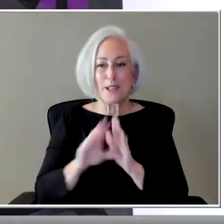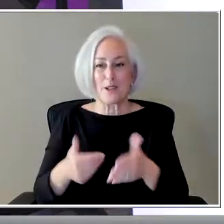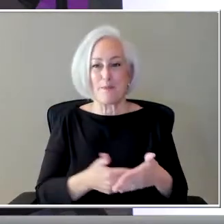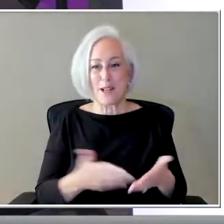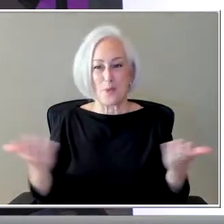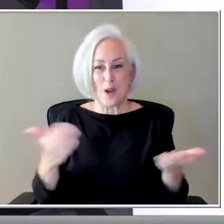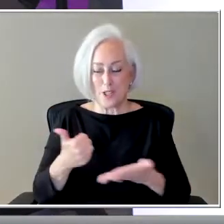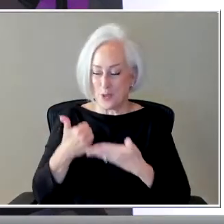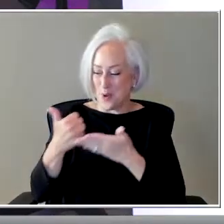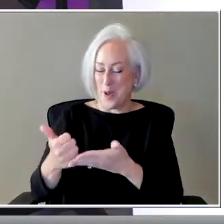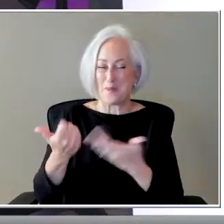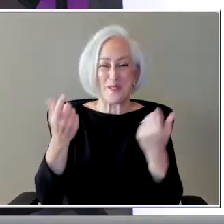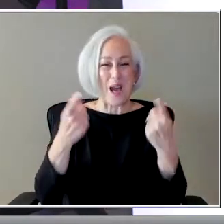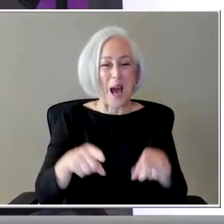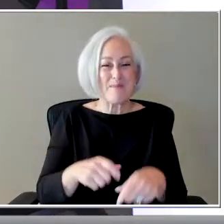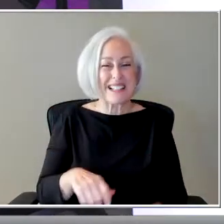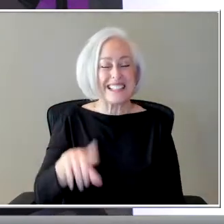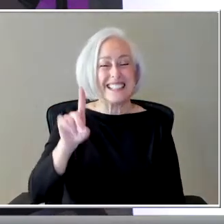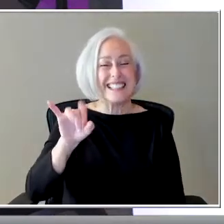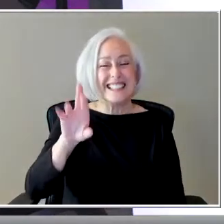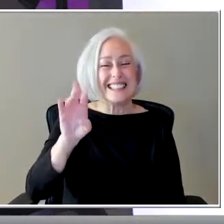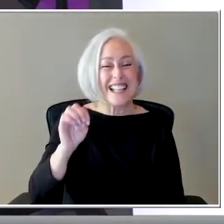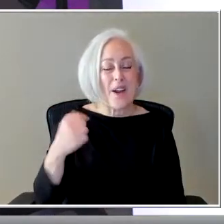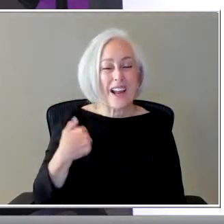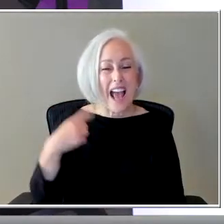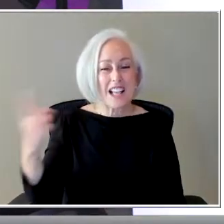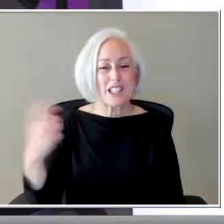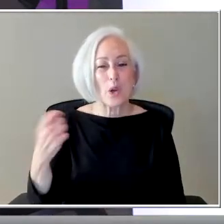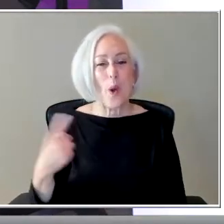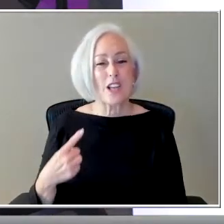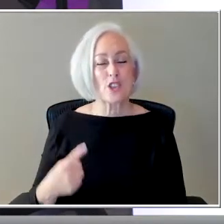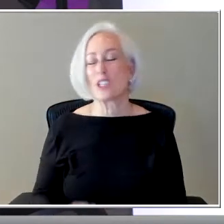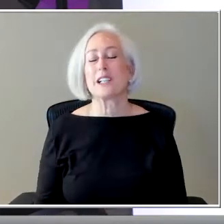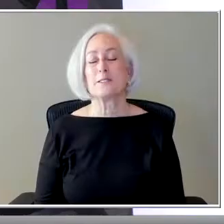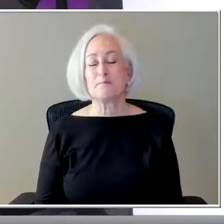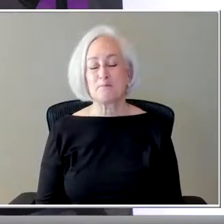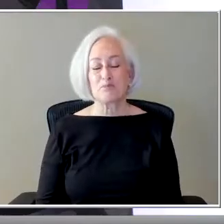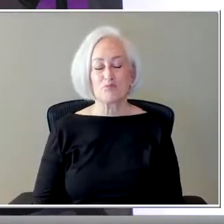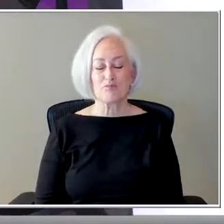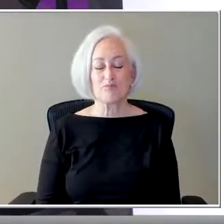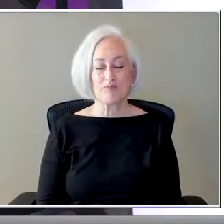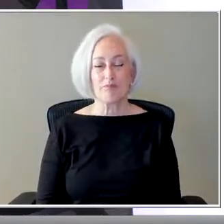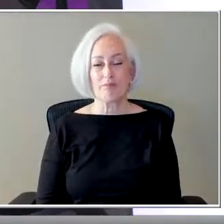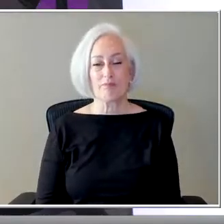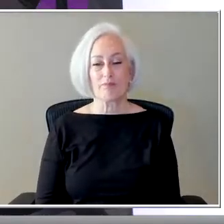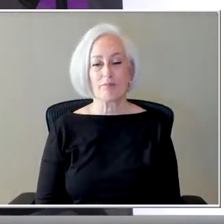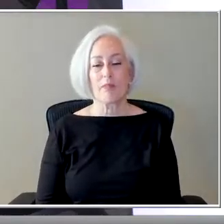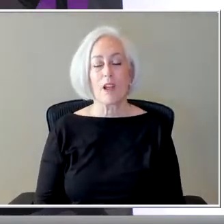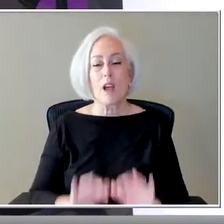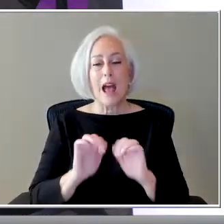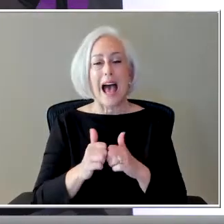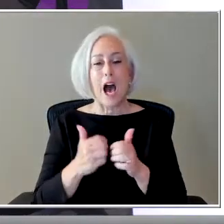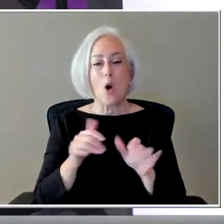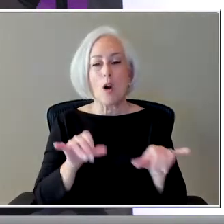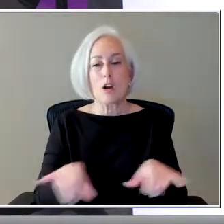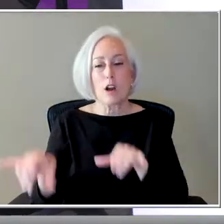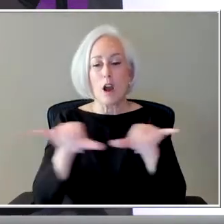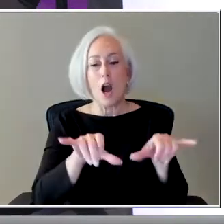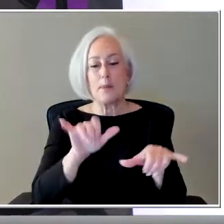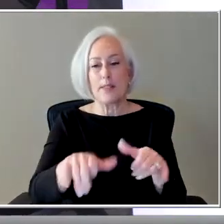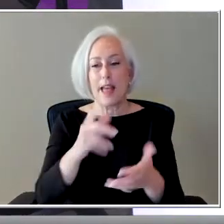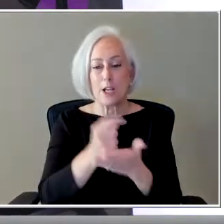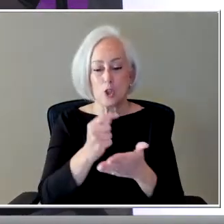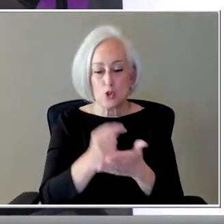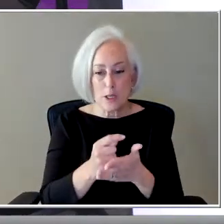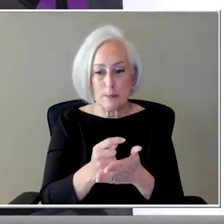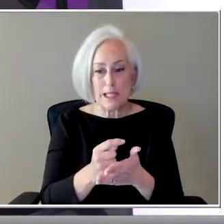happen. Derek has a question, and we've touched on this, Dr. Parrish. Derek wants to know how common this treatment is. Is it widely available